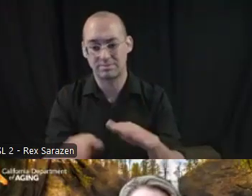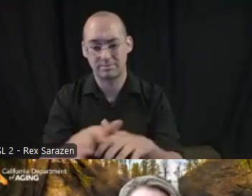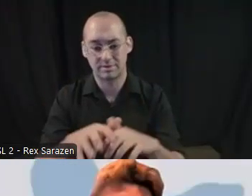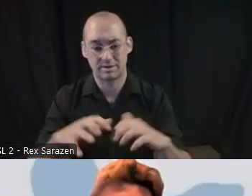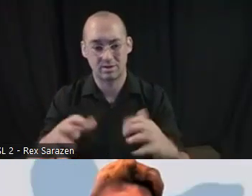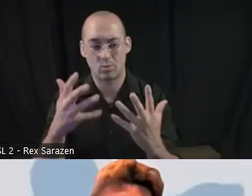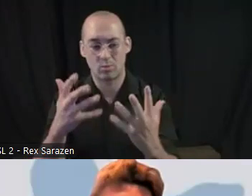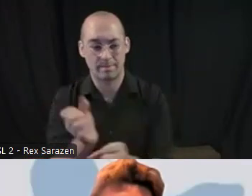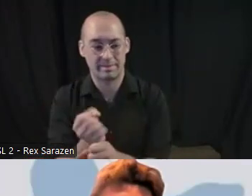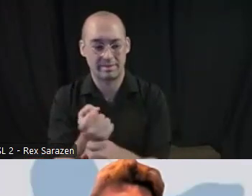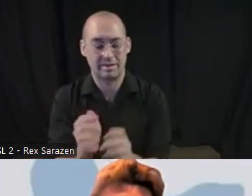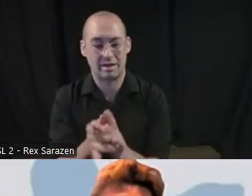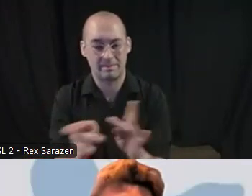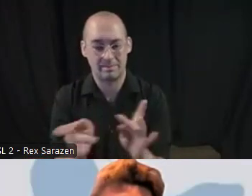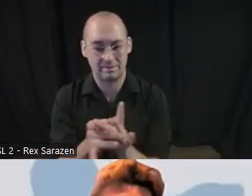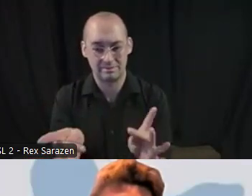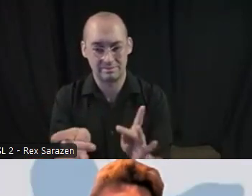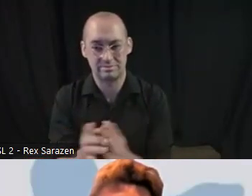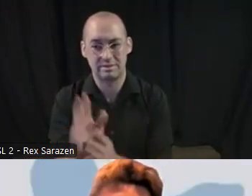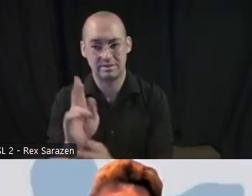comments. Okay, Kim.